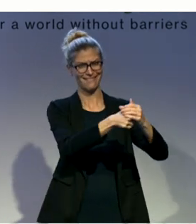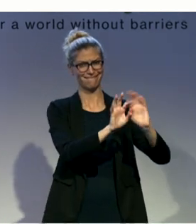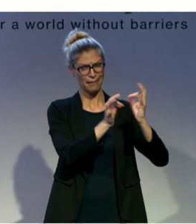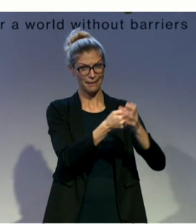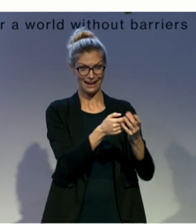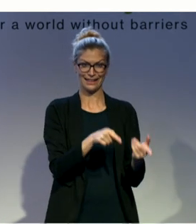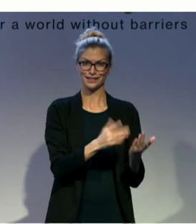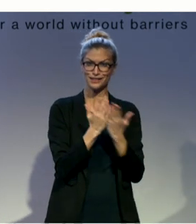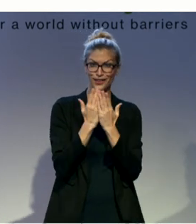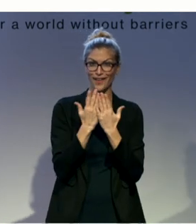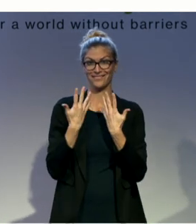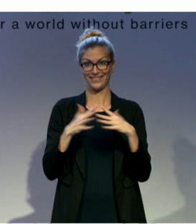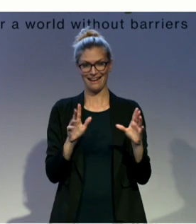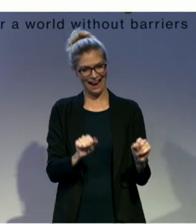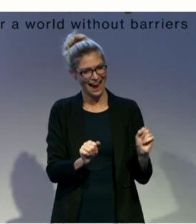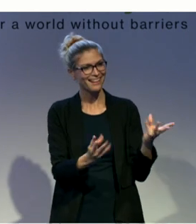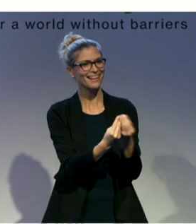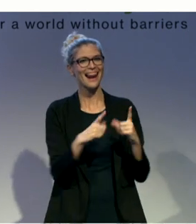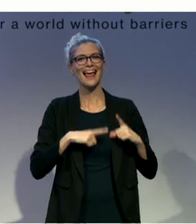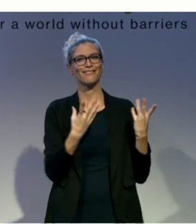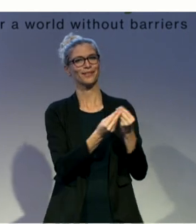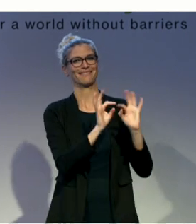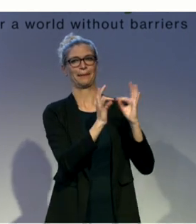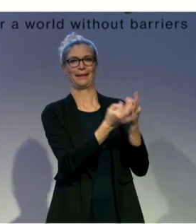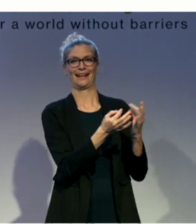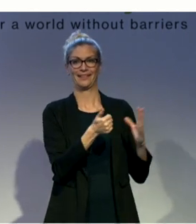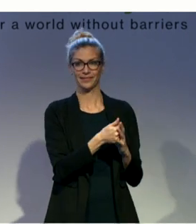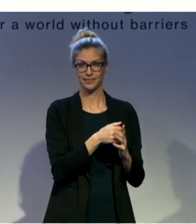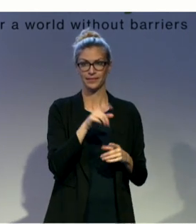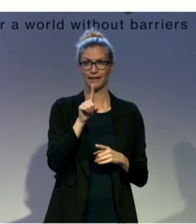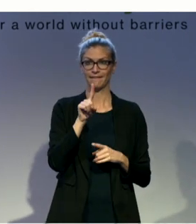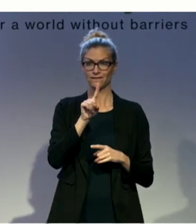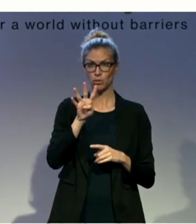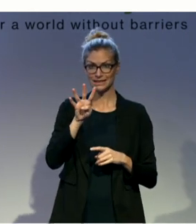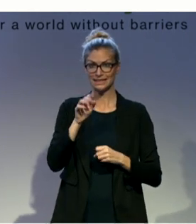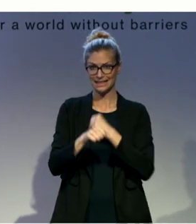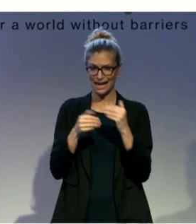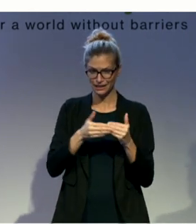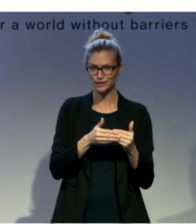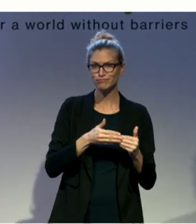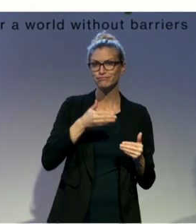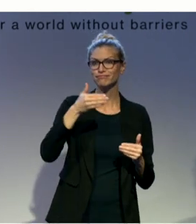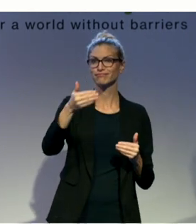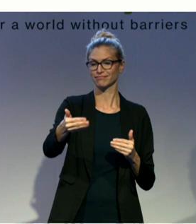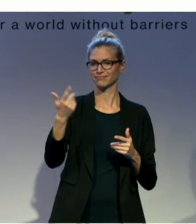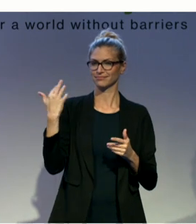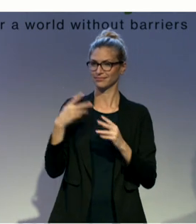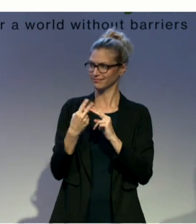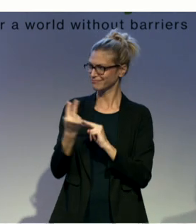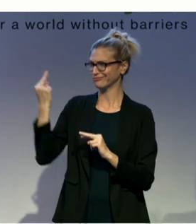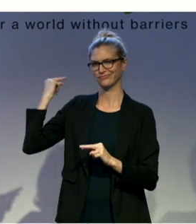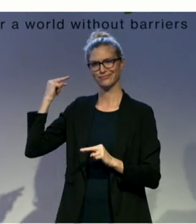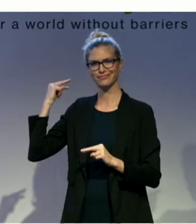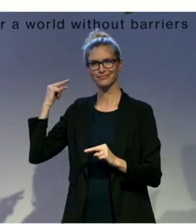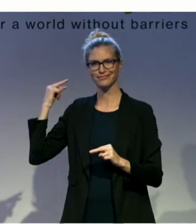but today, 14 years later, there are 42 adult users with intellectual disabilities in the program,